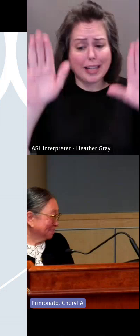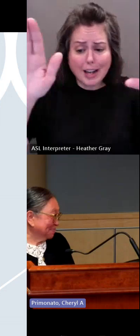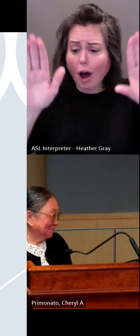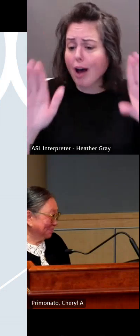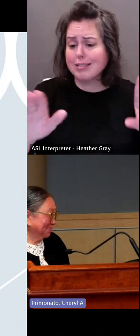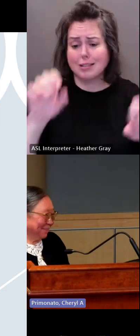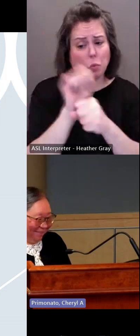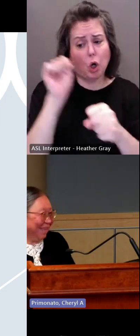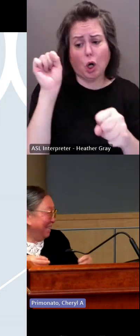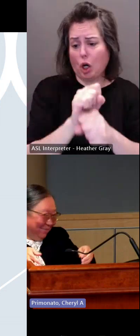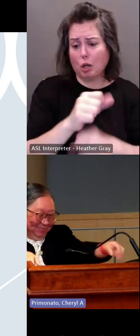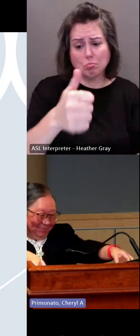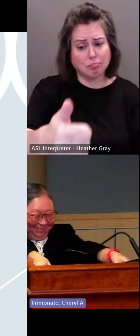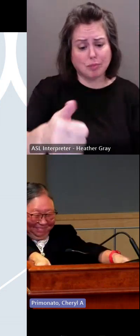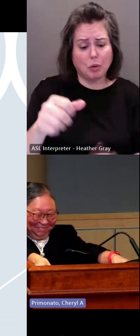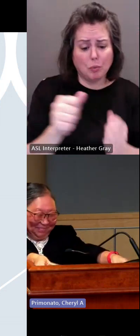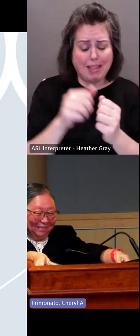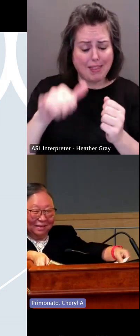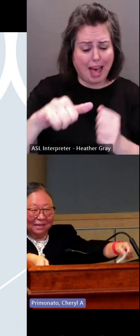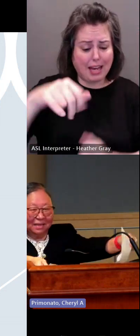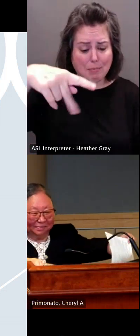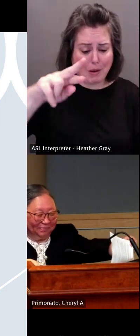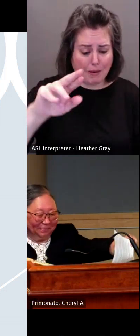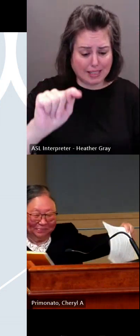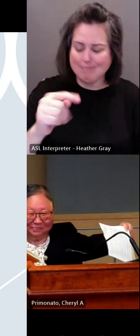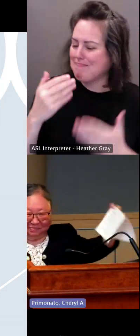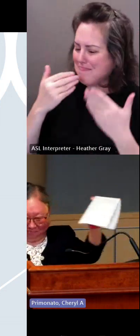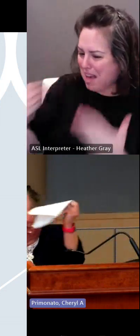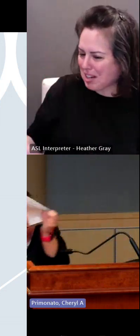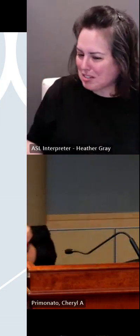at PRT. Thank you.